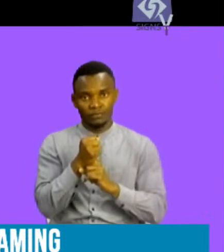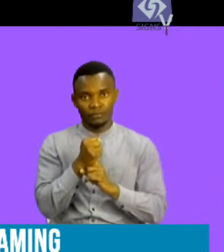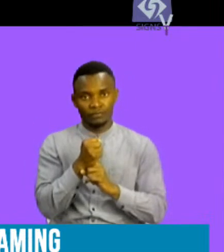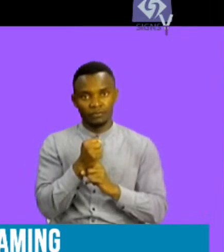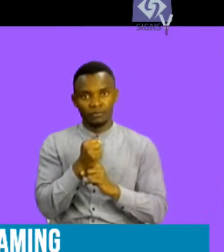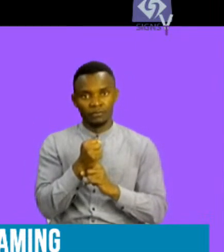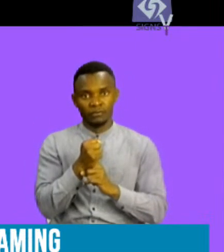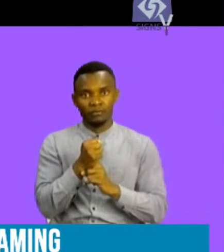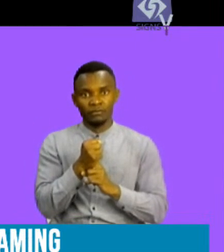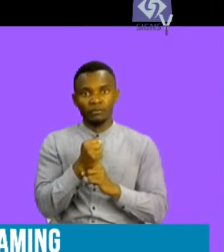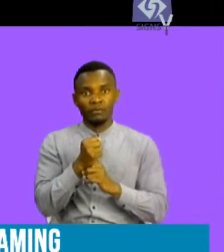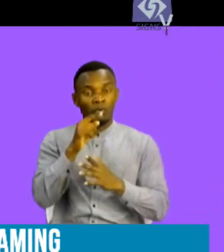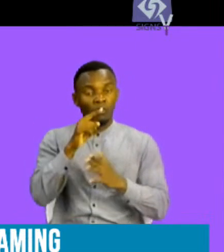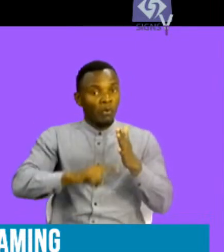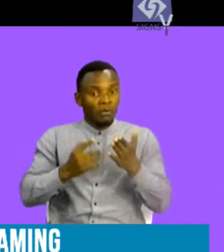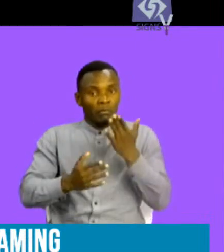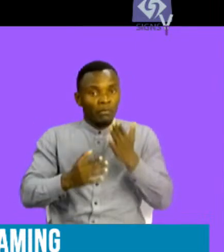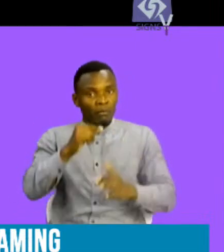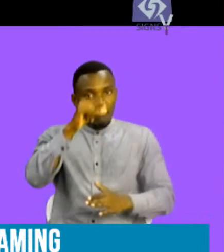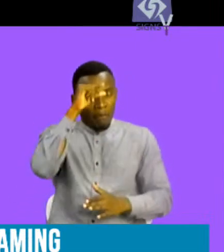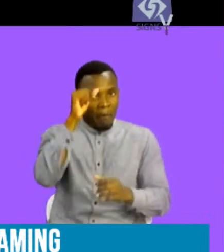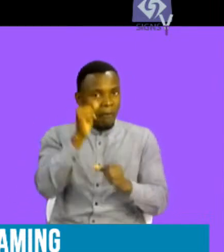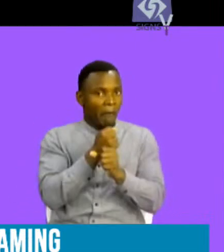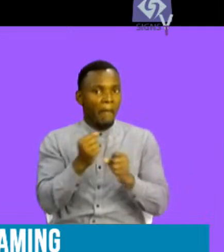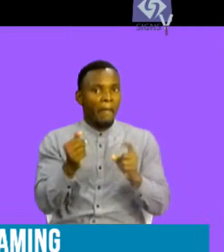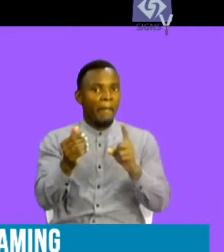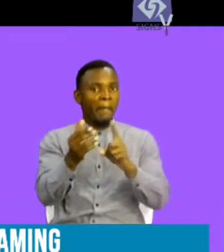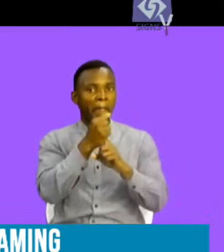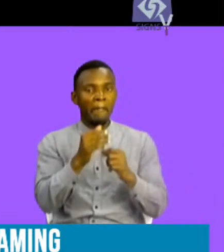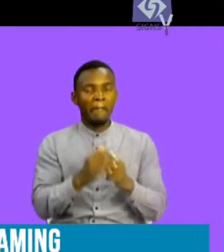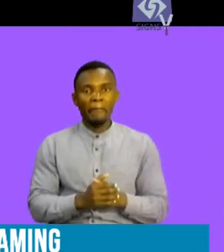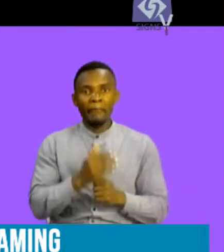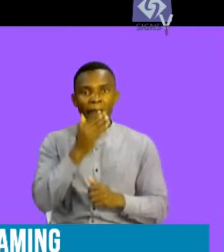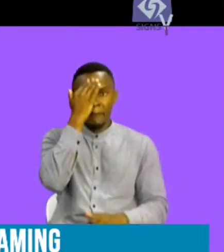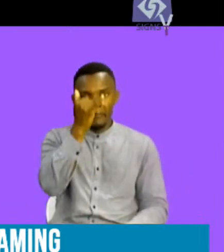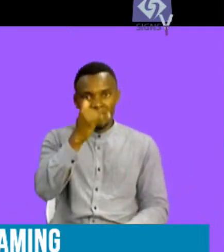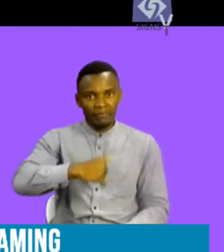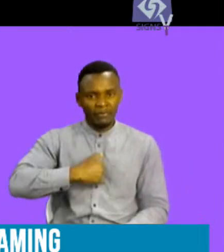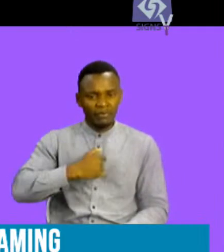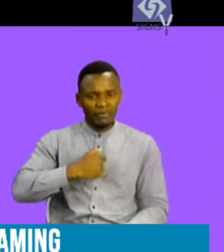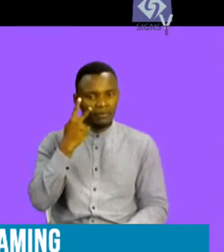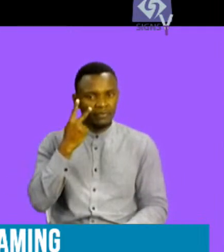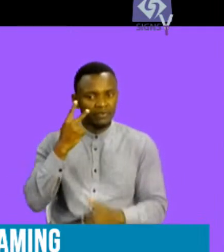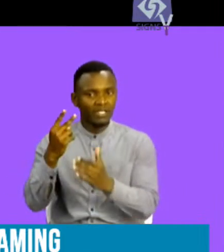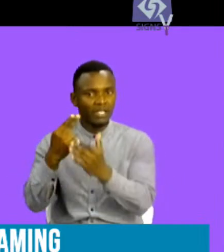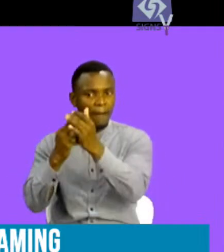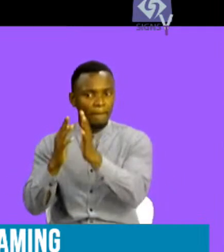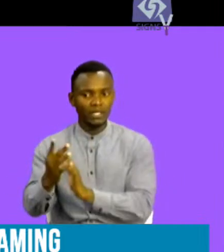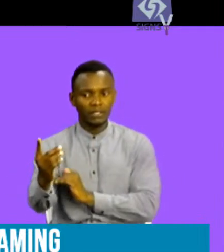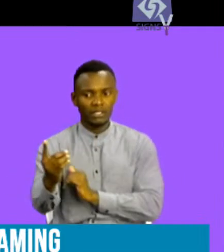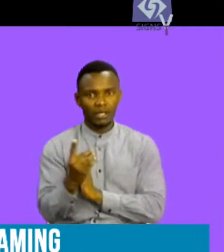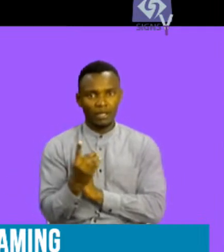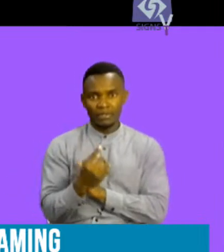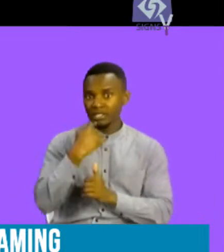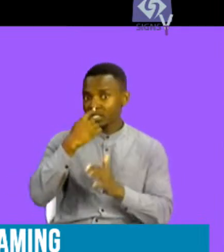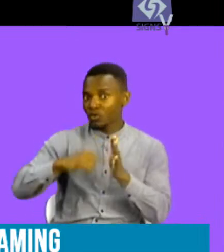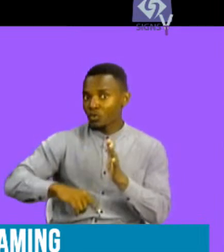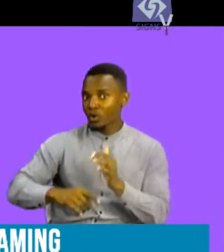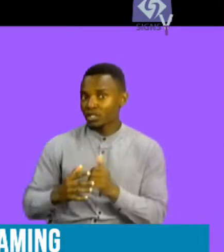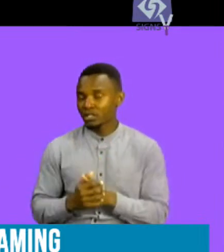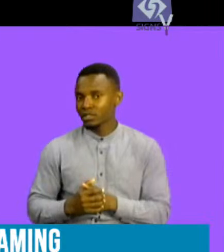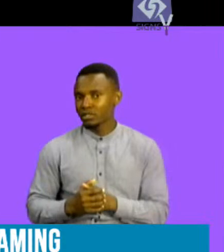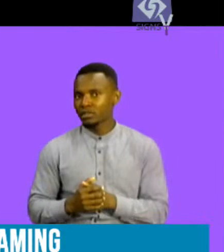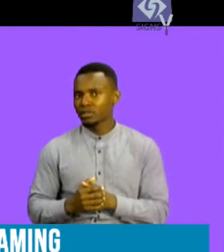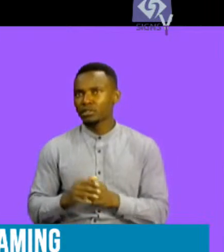what we may not be able to achieve, because I have seen a partner come and say, we have a problem. I